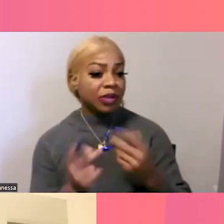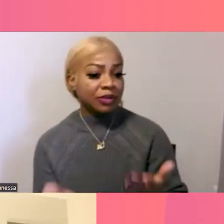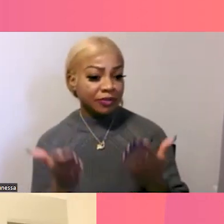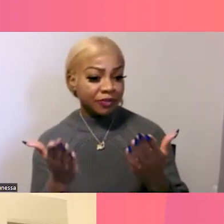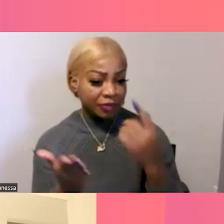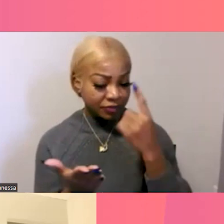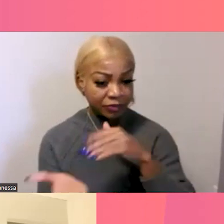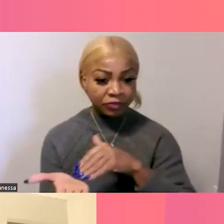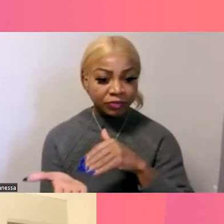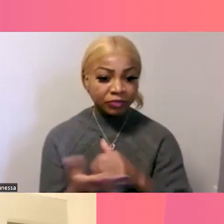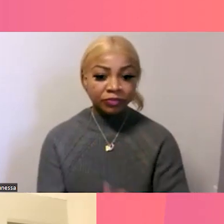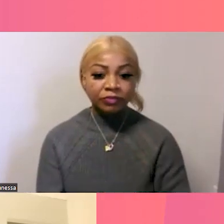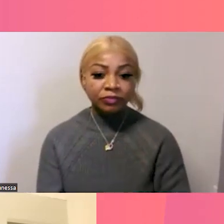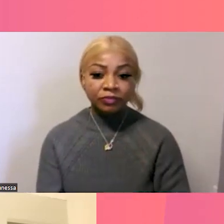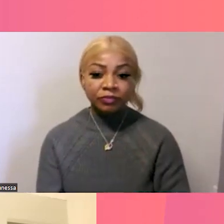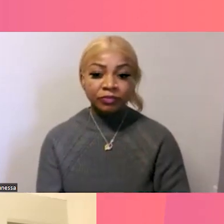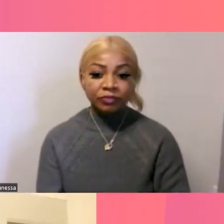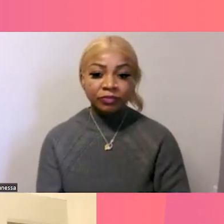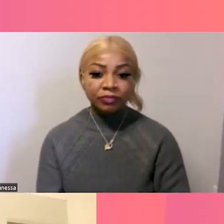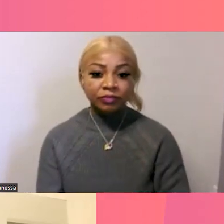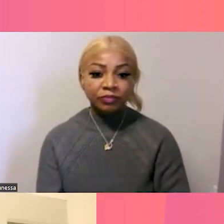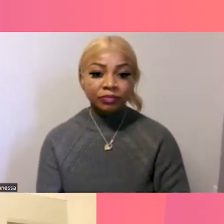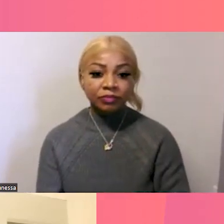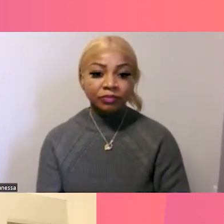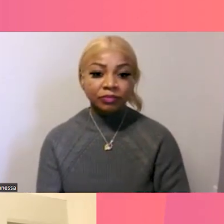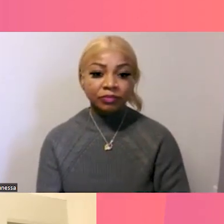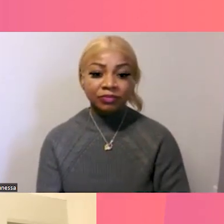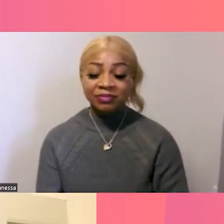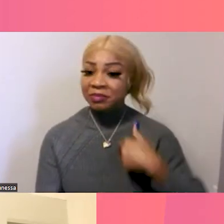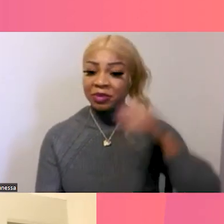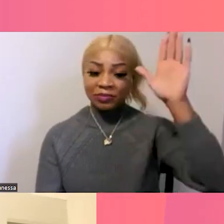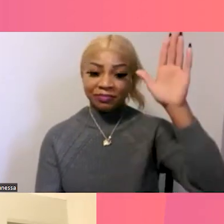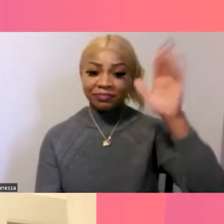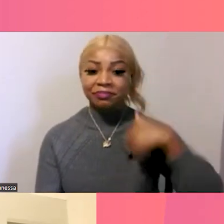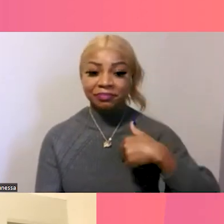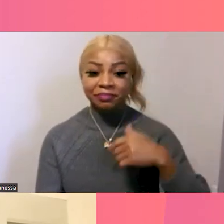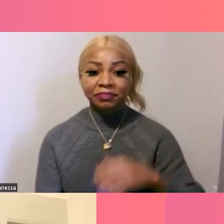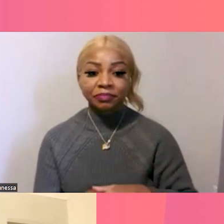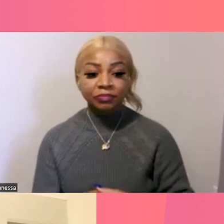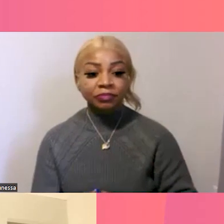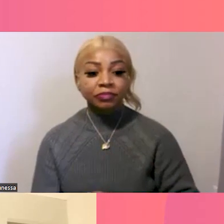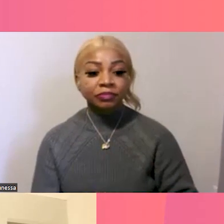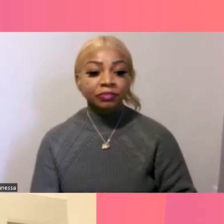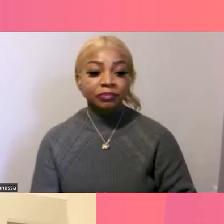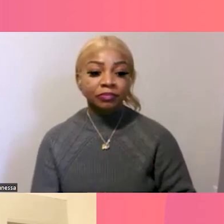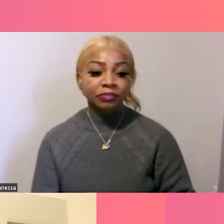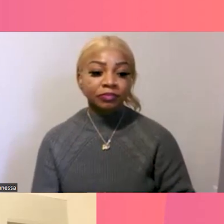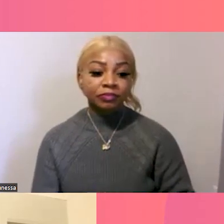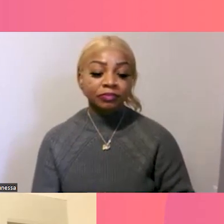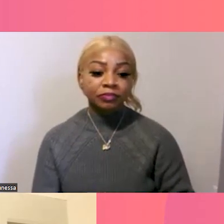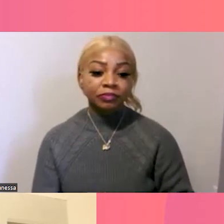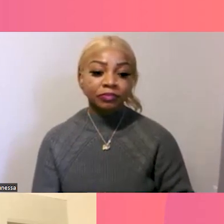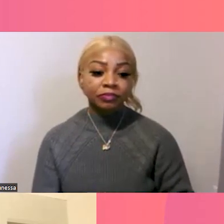physicians? I'm going to take this one immediately because one comes to mind. Most of